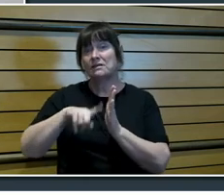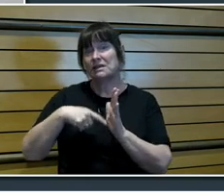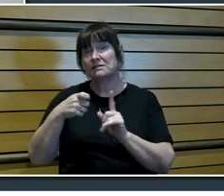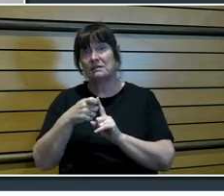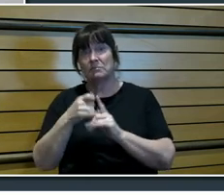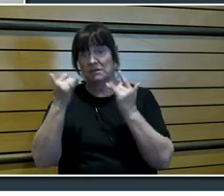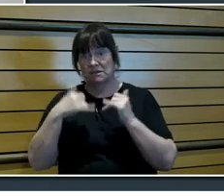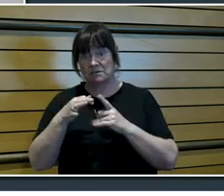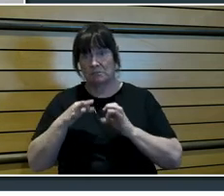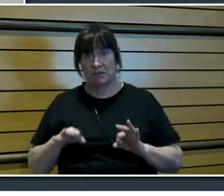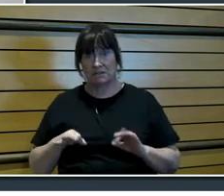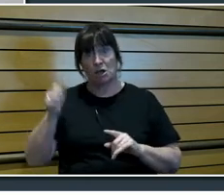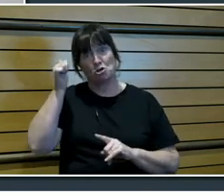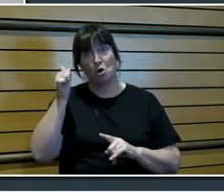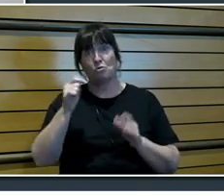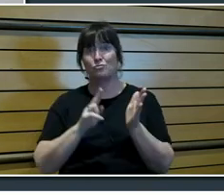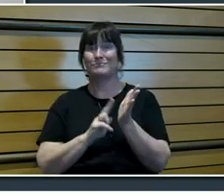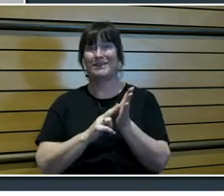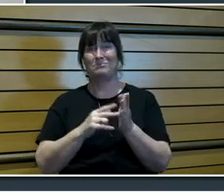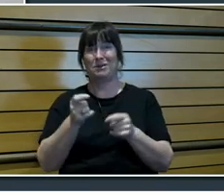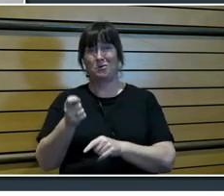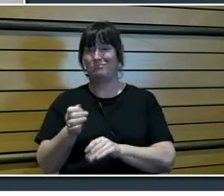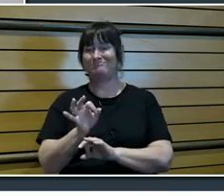Court is not a nice place.